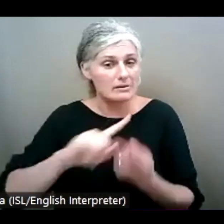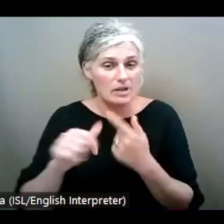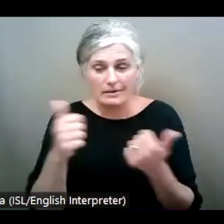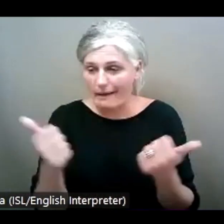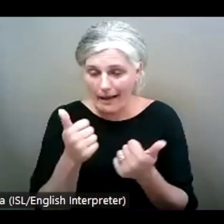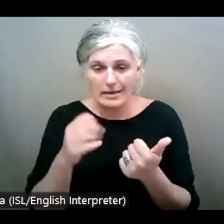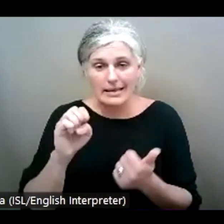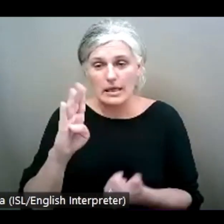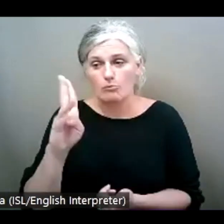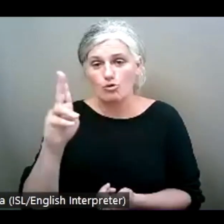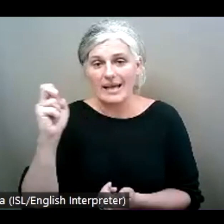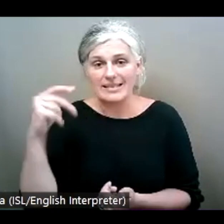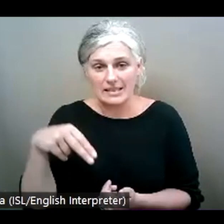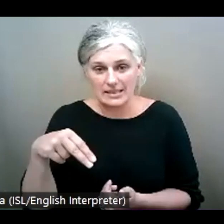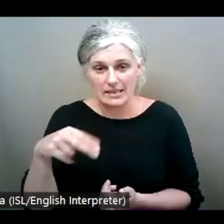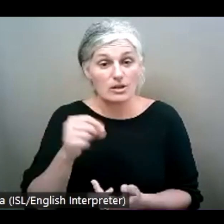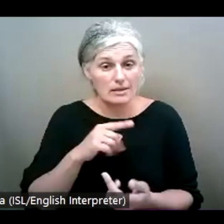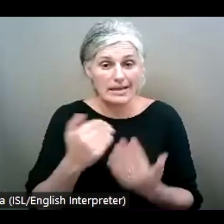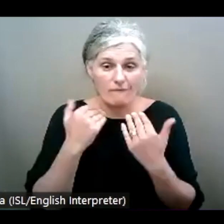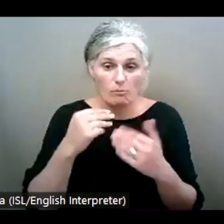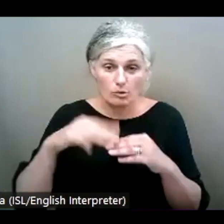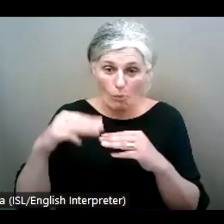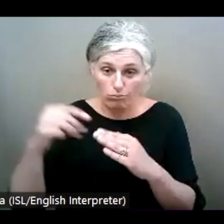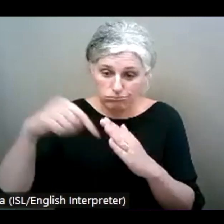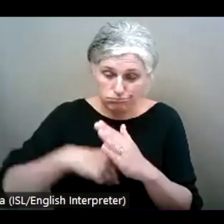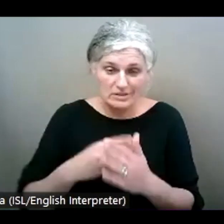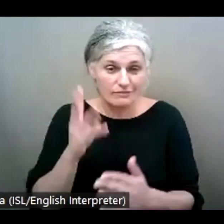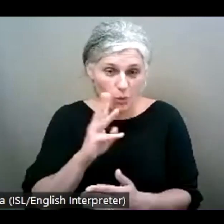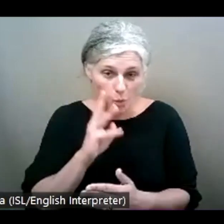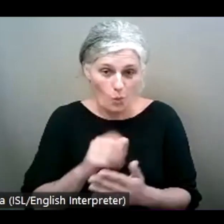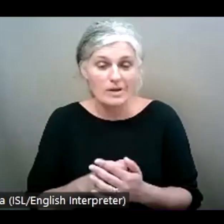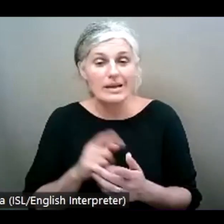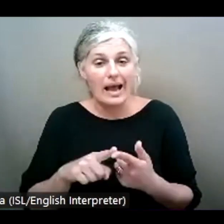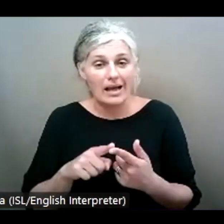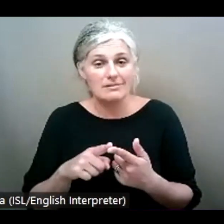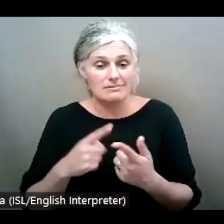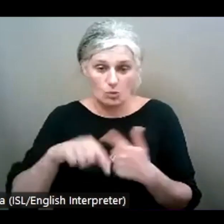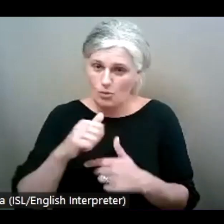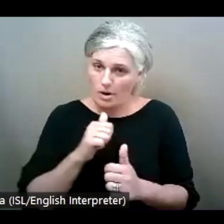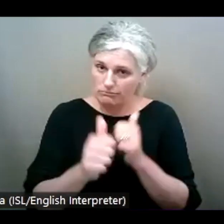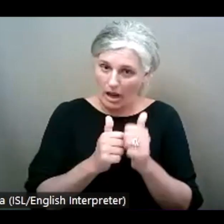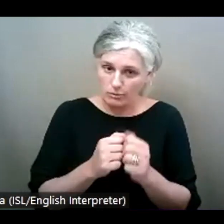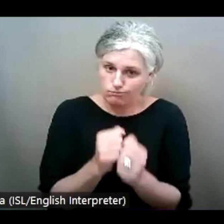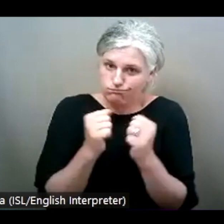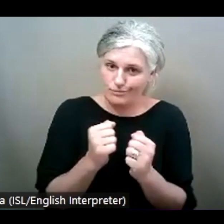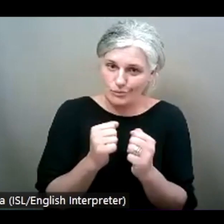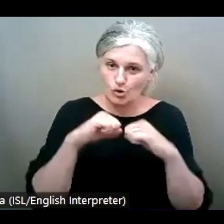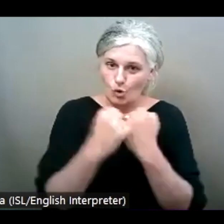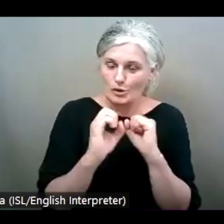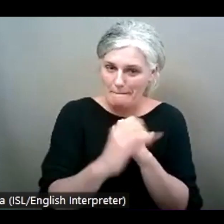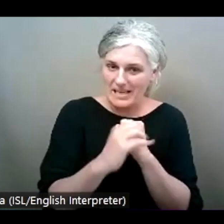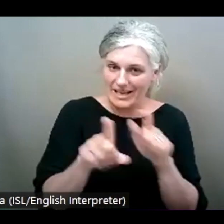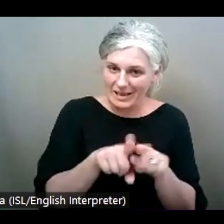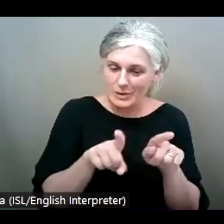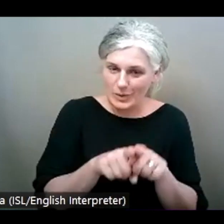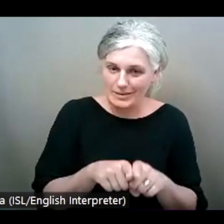emails every 2 weeks and mail shots, and we're also quite active on social media as well. So